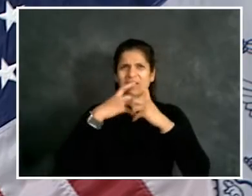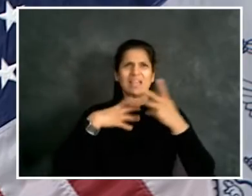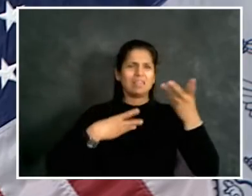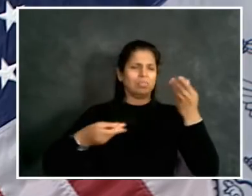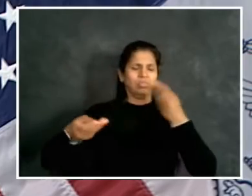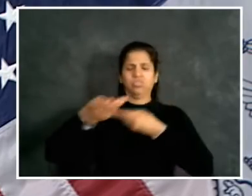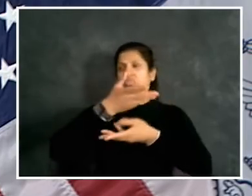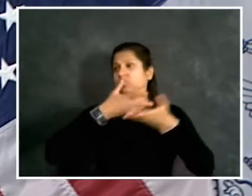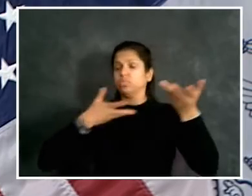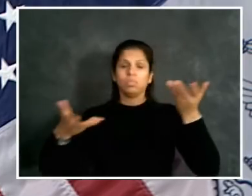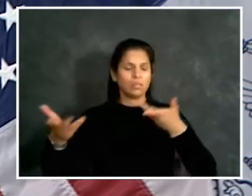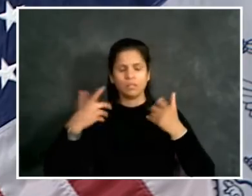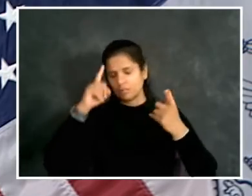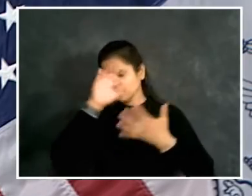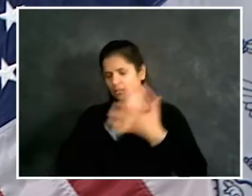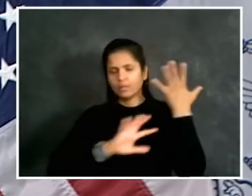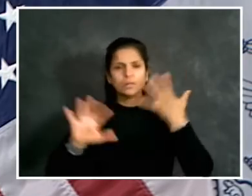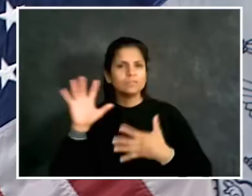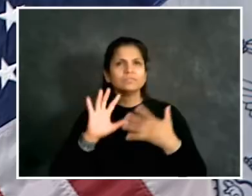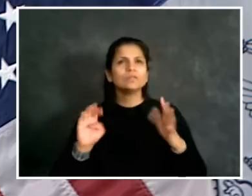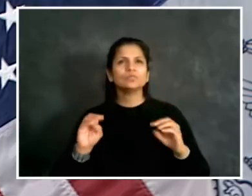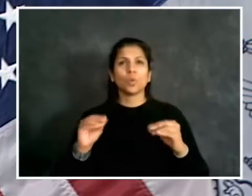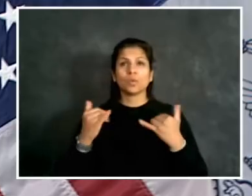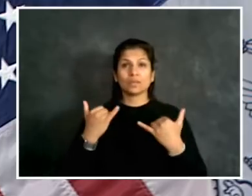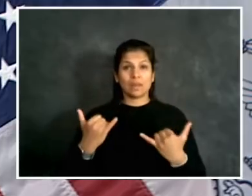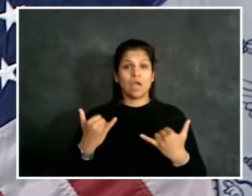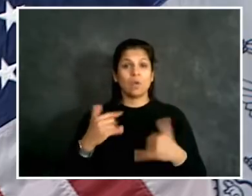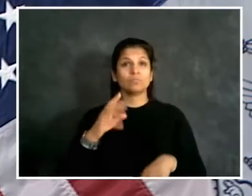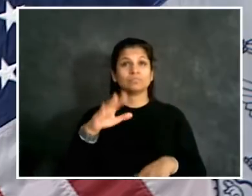private support and philanthropic support